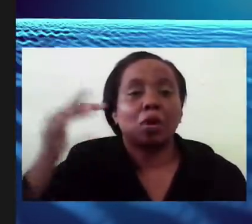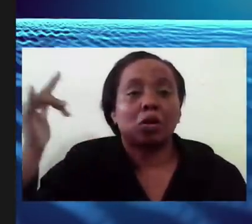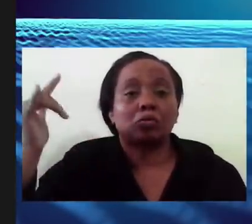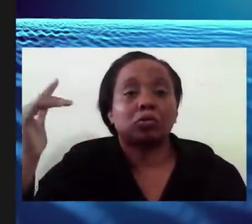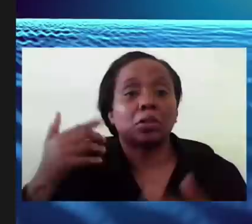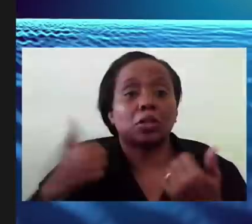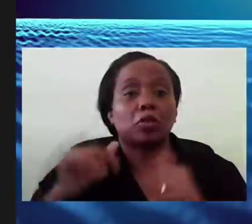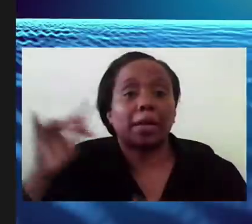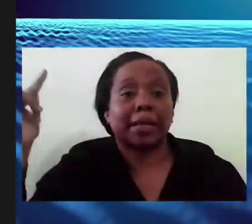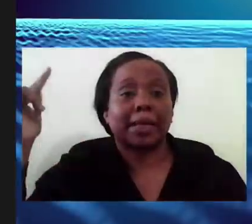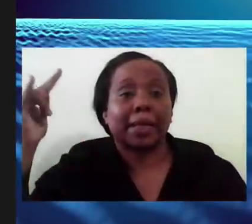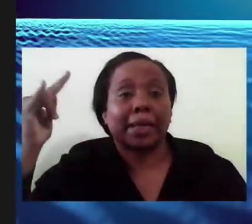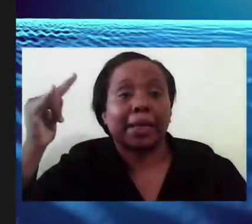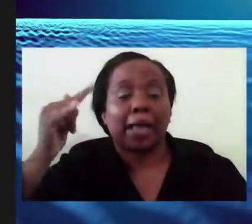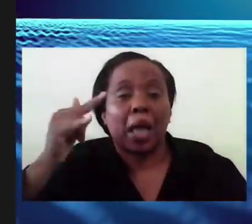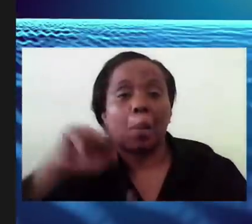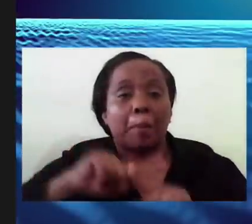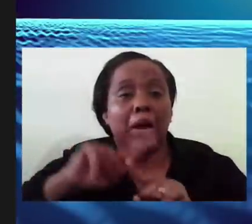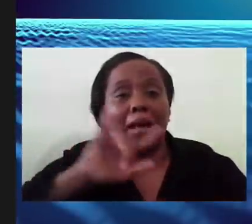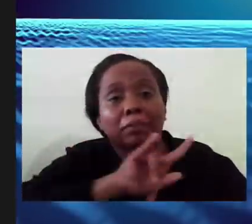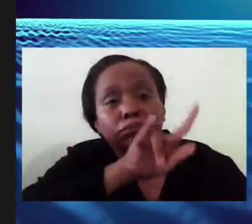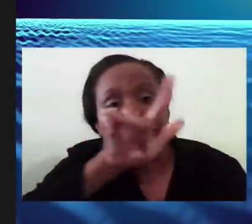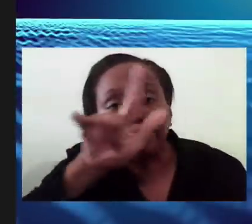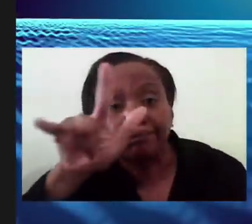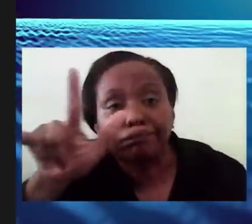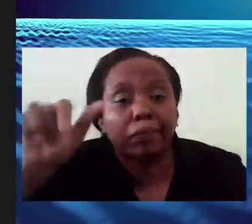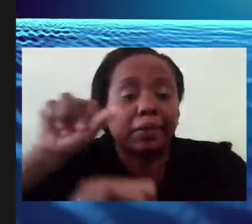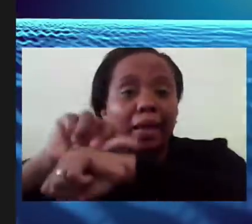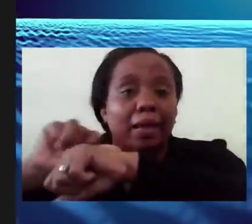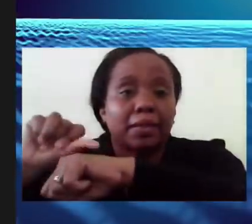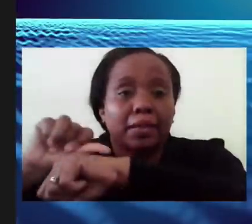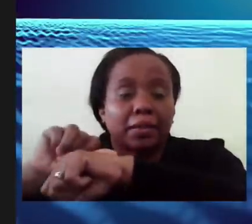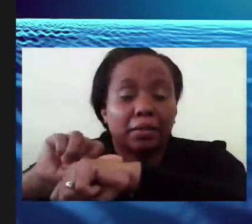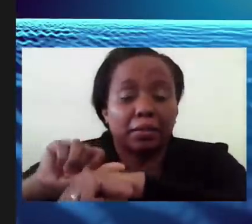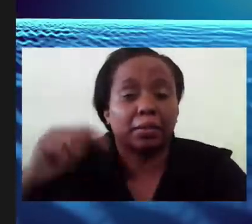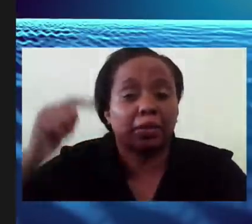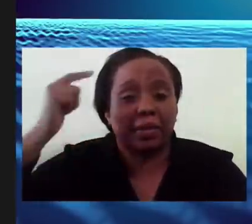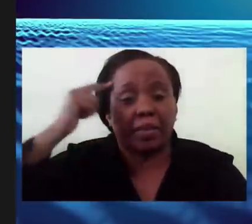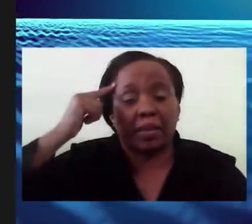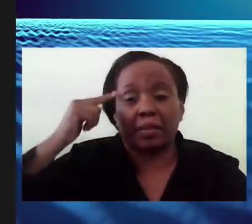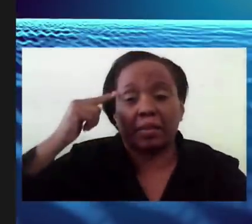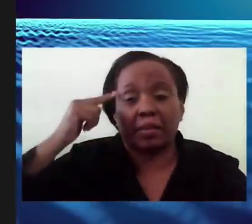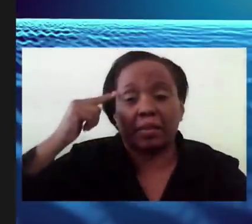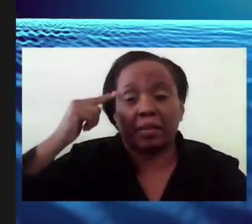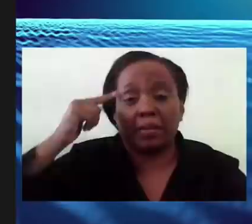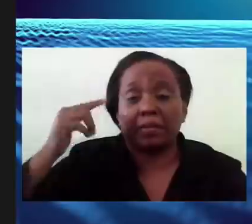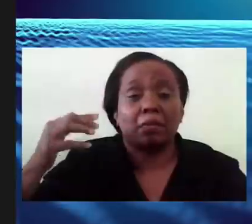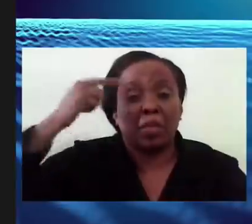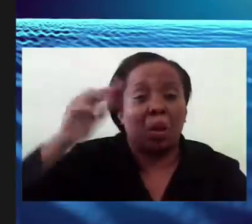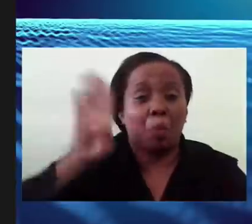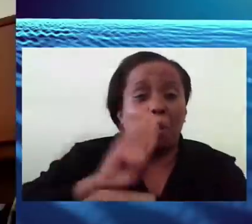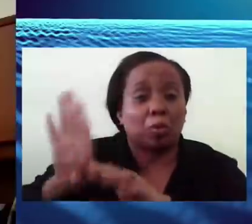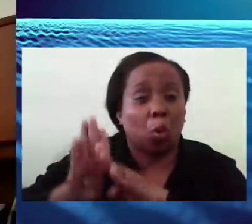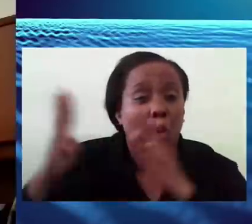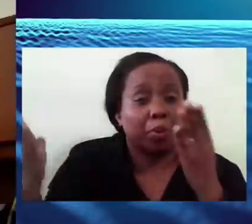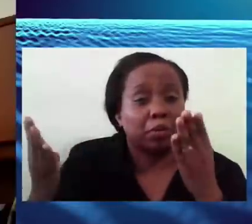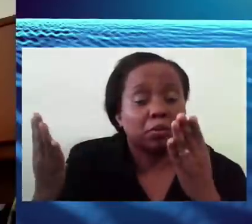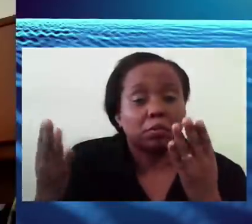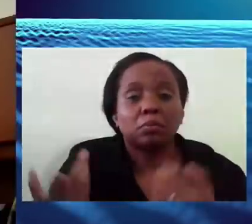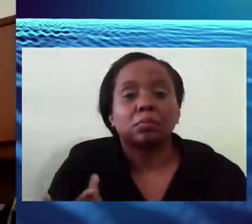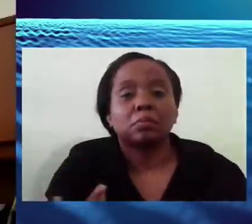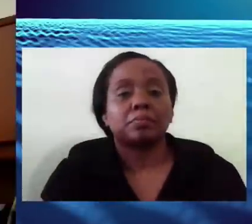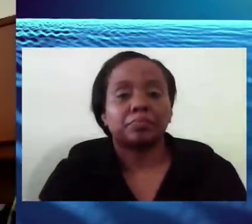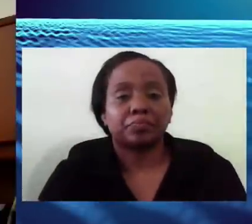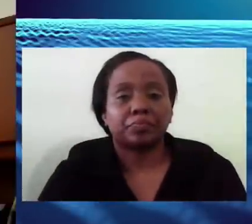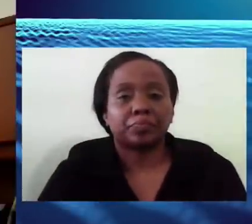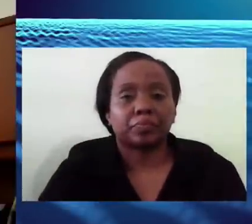were thinking that we reopened this morning without first checking? How did that manage to come about? Well, as